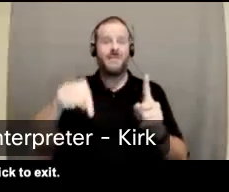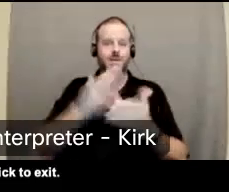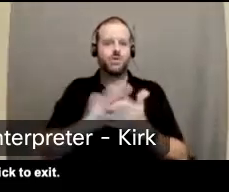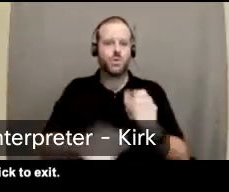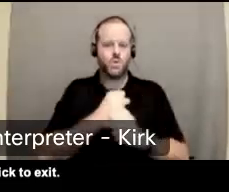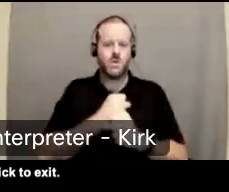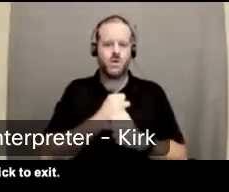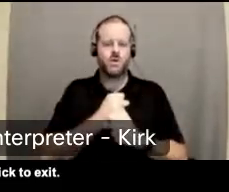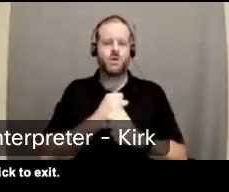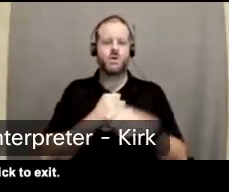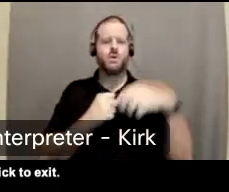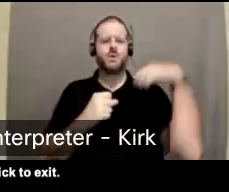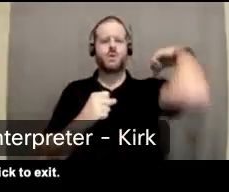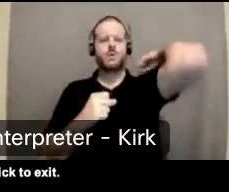year?